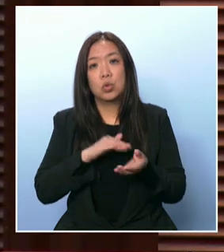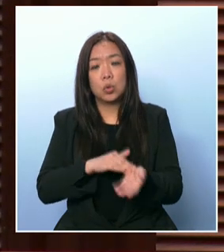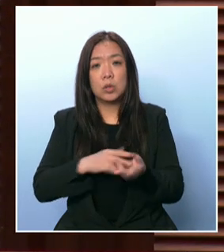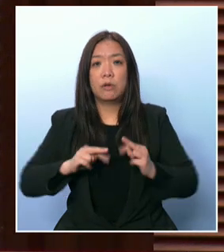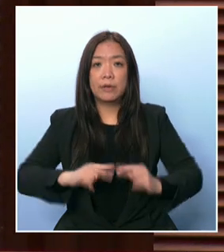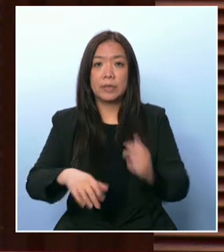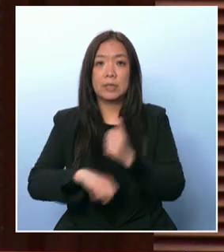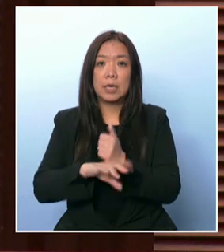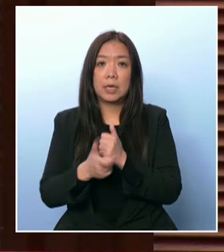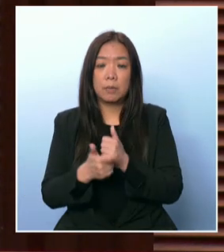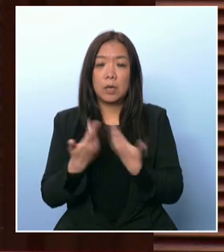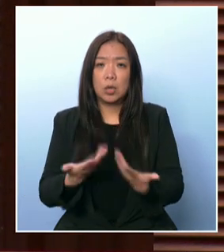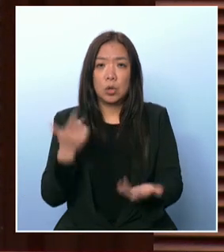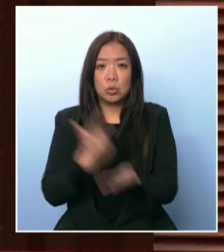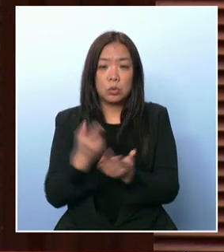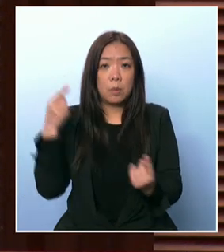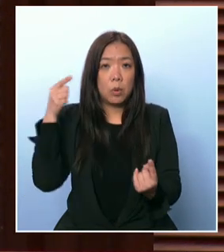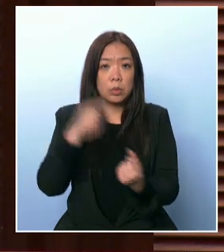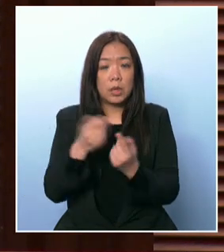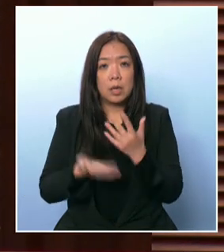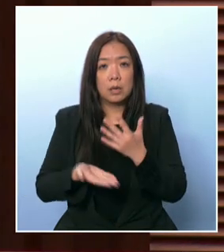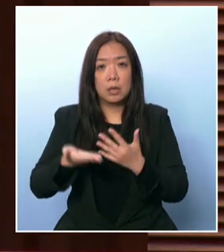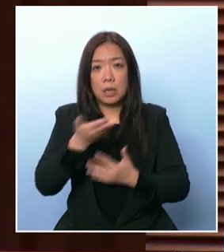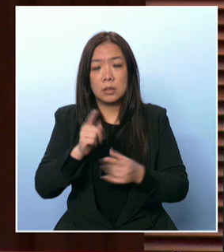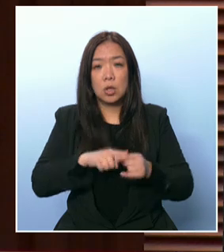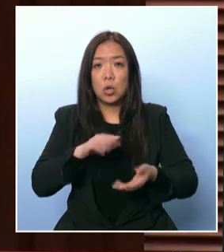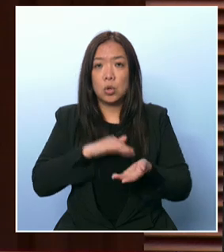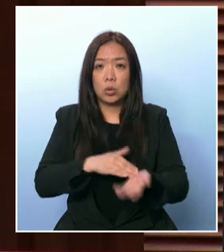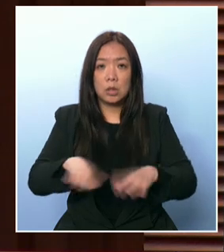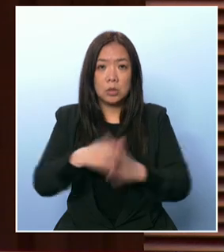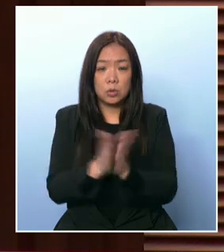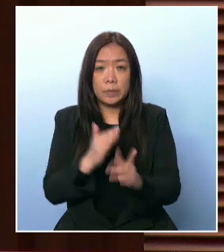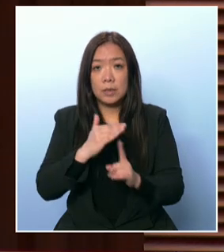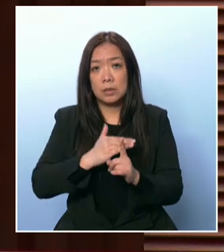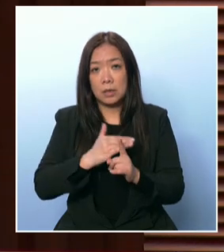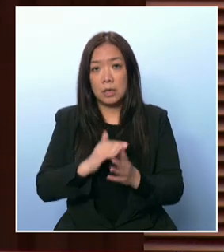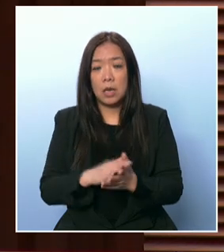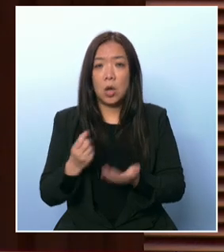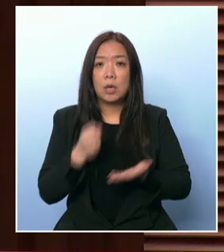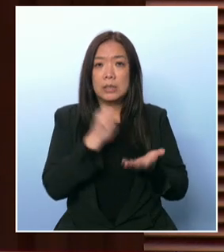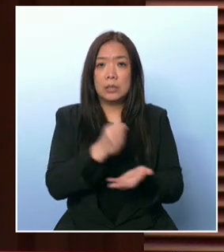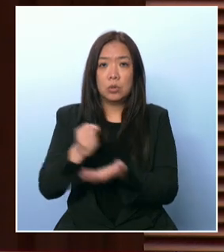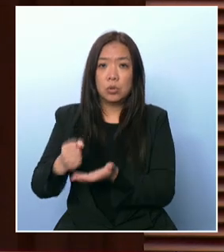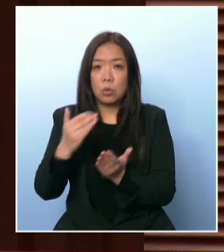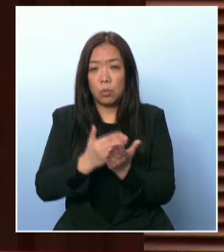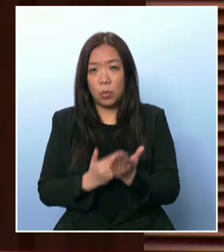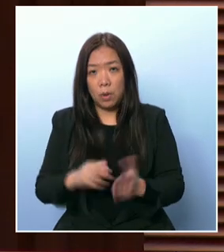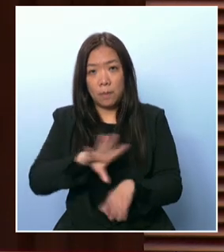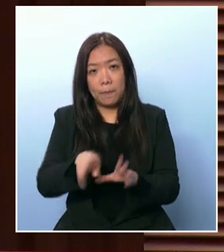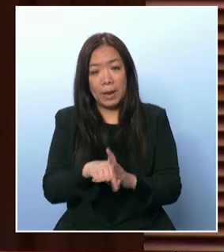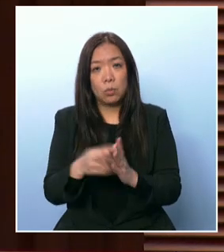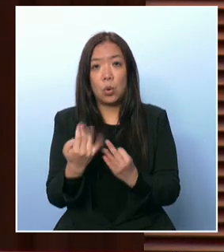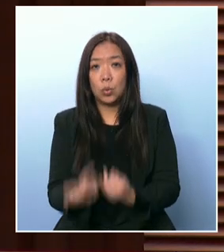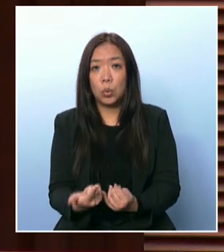Secretary, first on the CMDF, the purpose of the CMDF is to enhance the standard of the Chinese